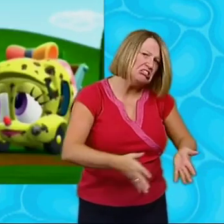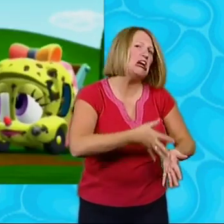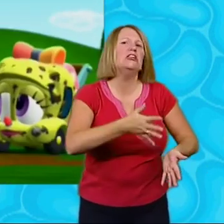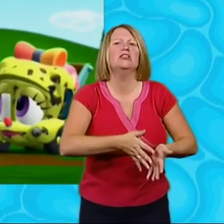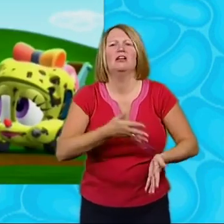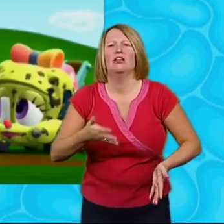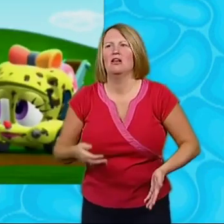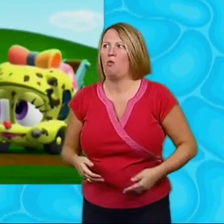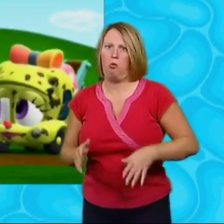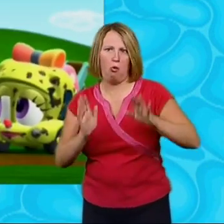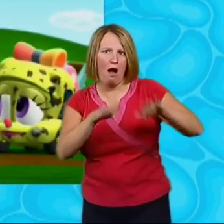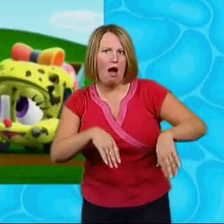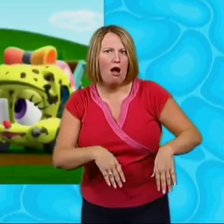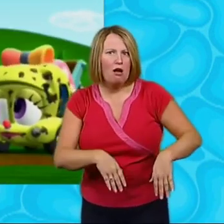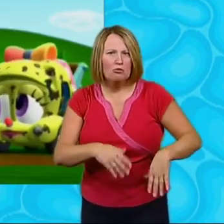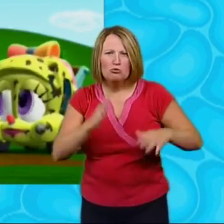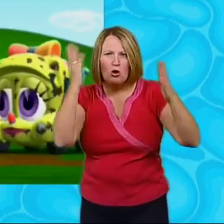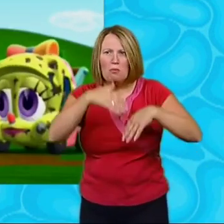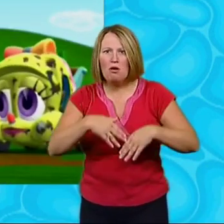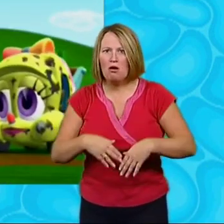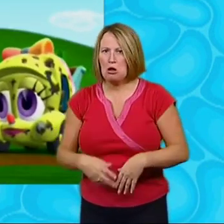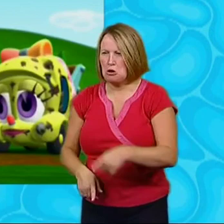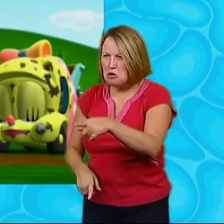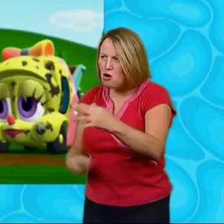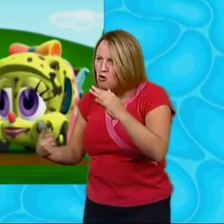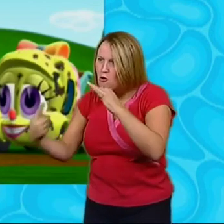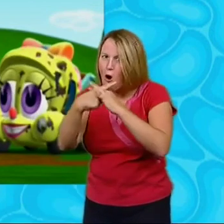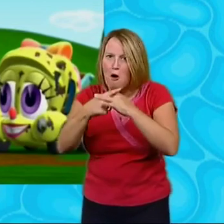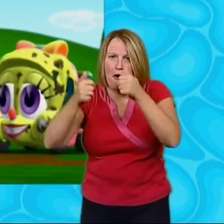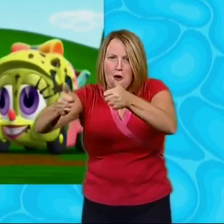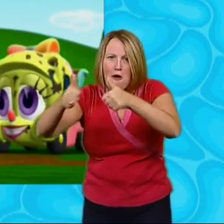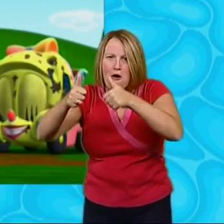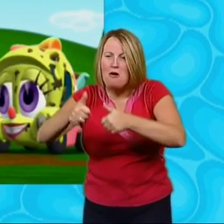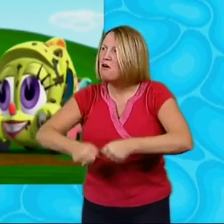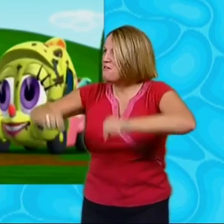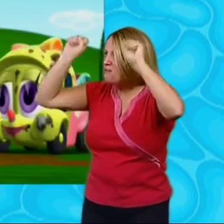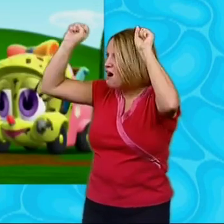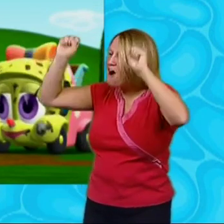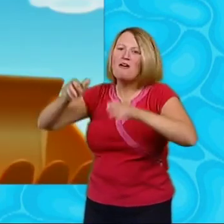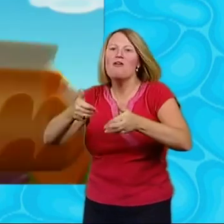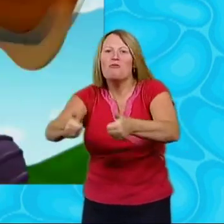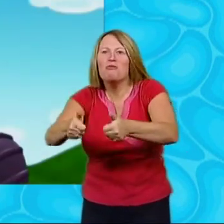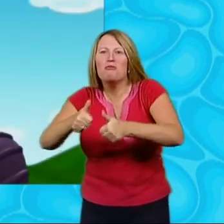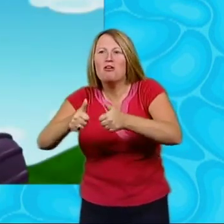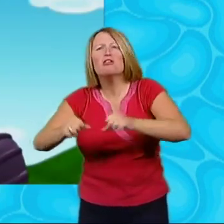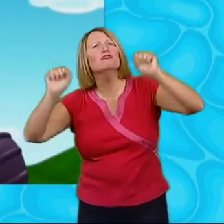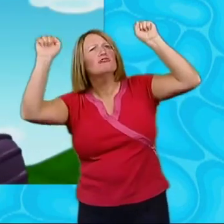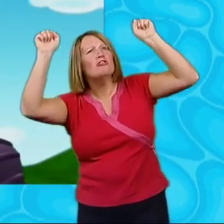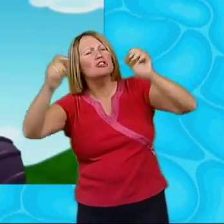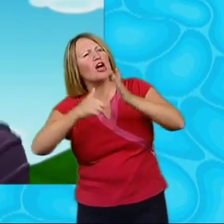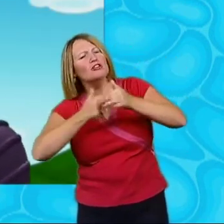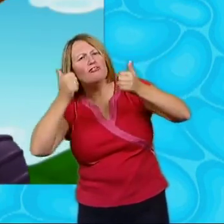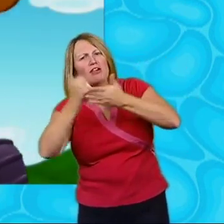Wow, Jessie. Sorry about... You scored the goal! Hooray for Messy Jessie! Great